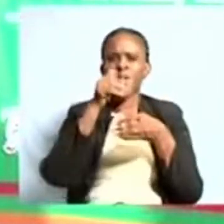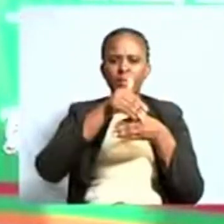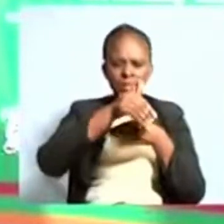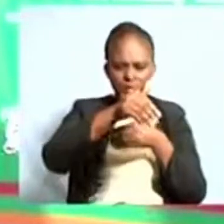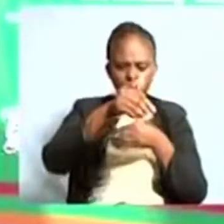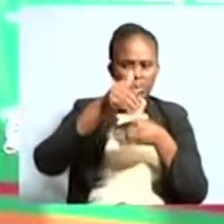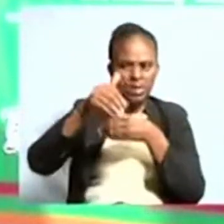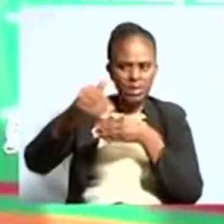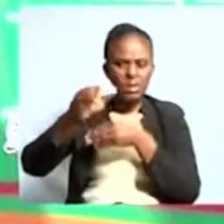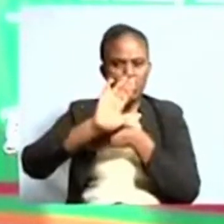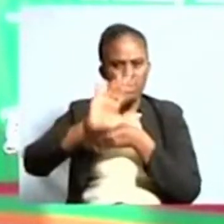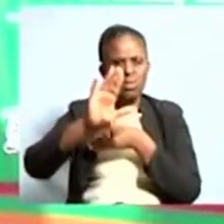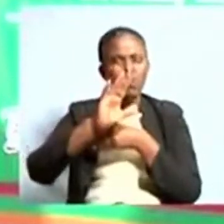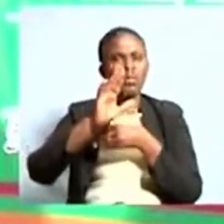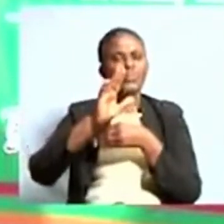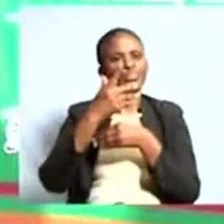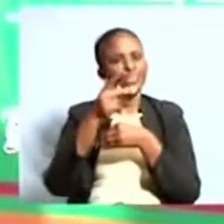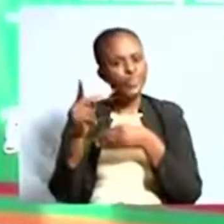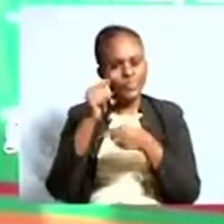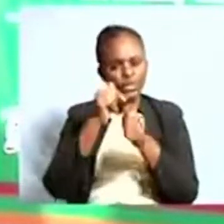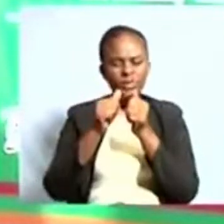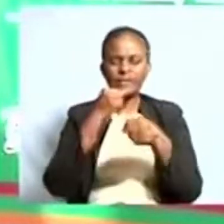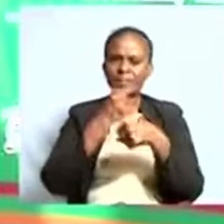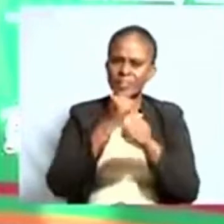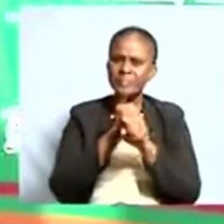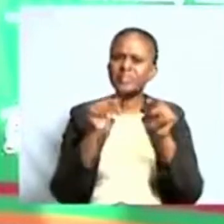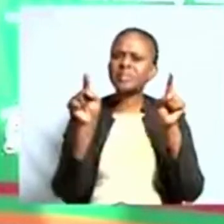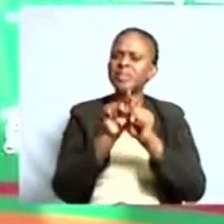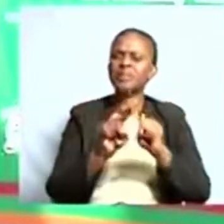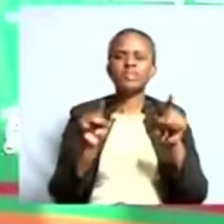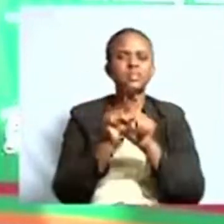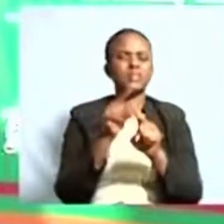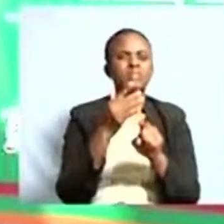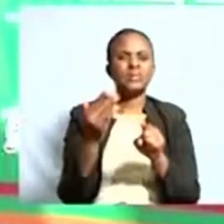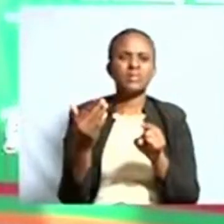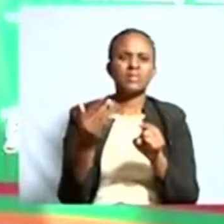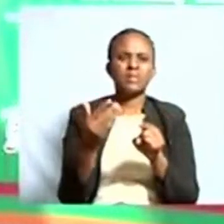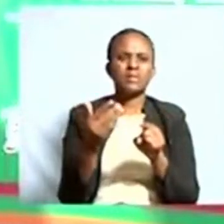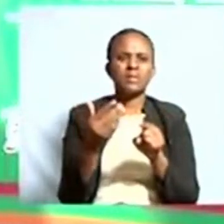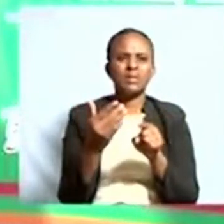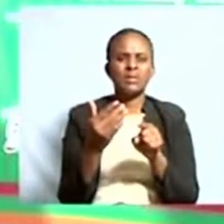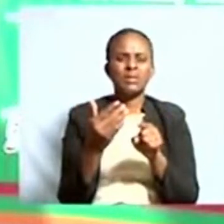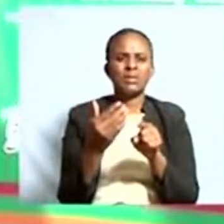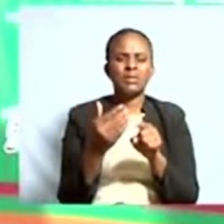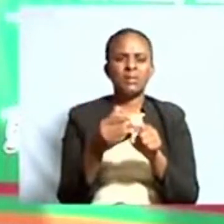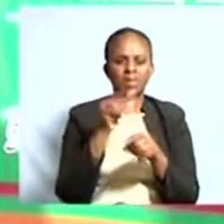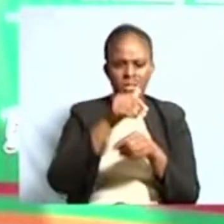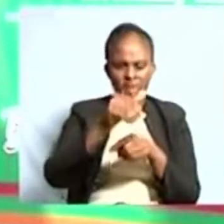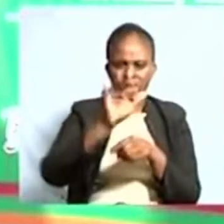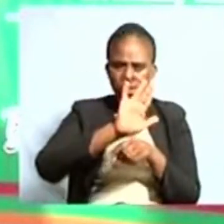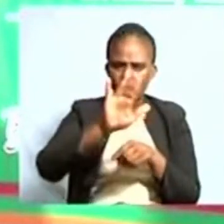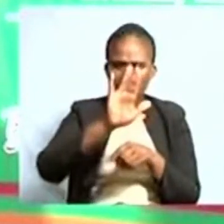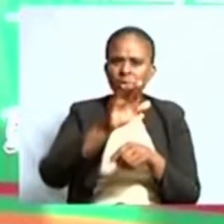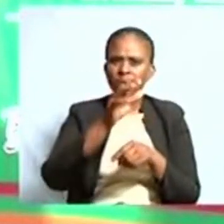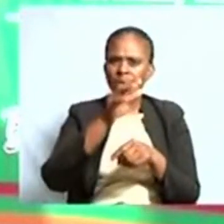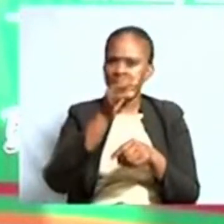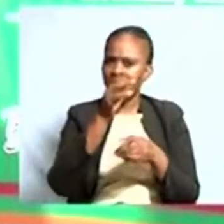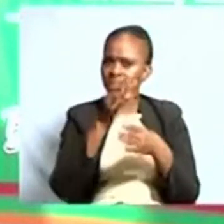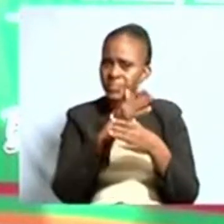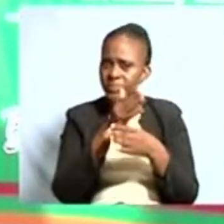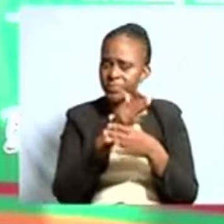your design, because they are making the same things. Register your own design so that there's